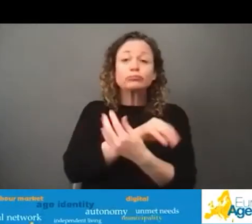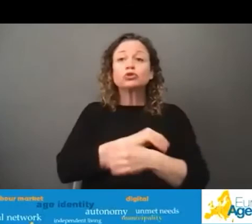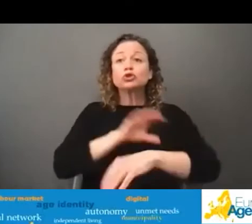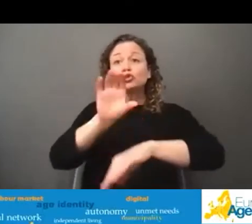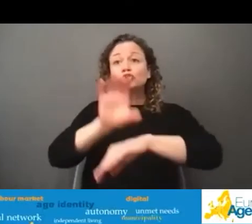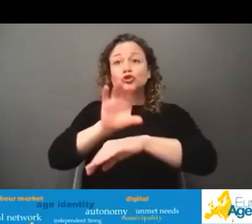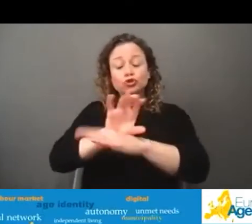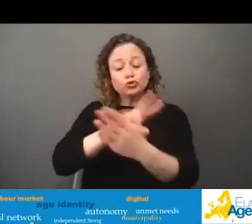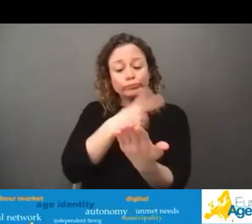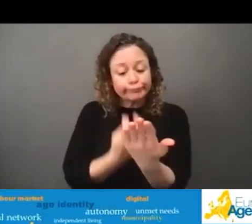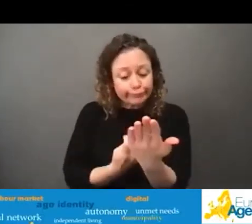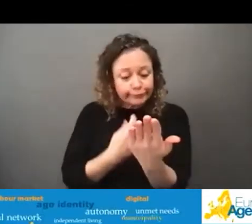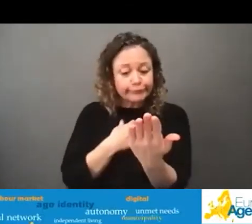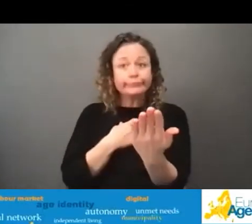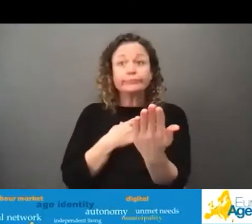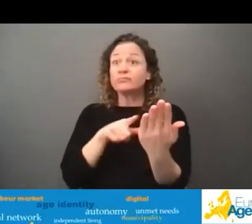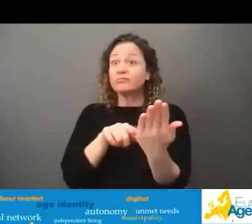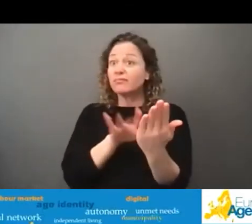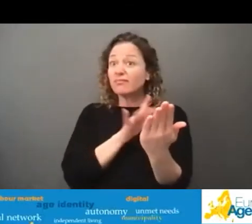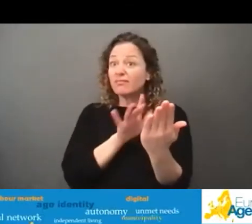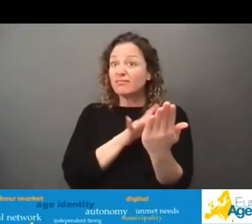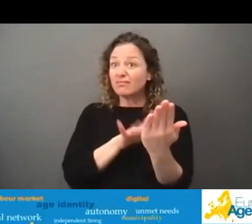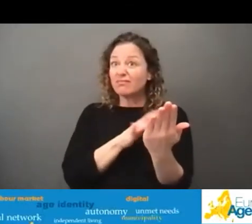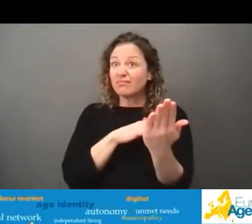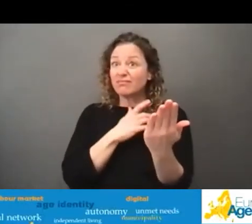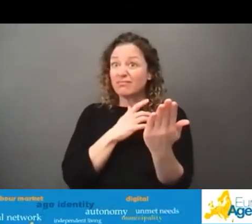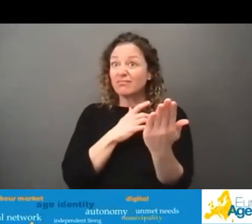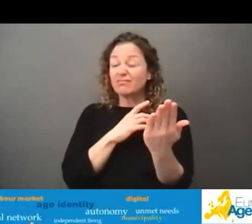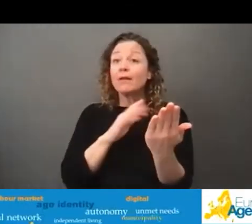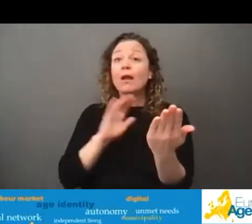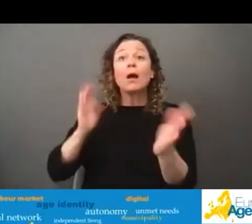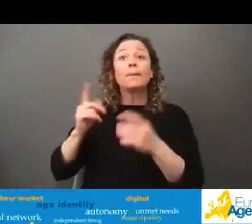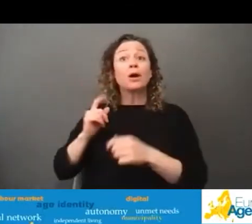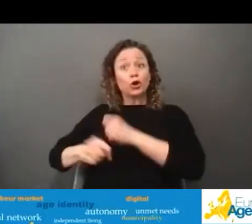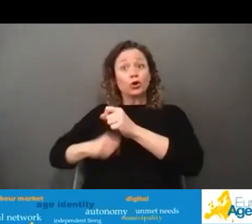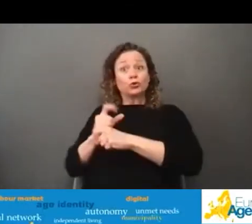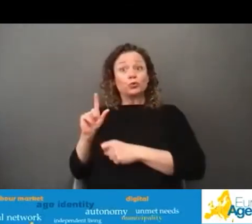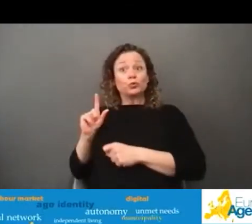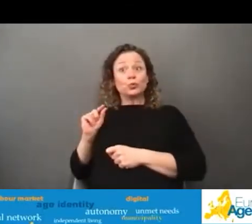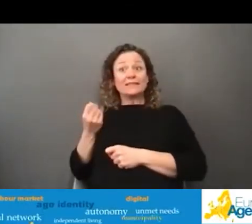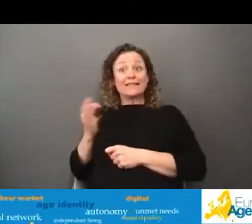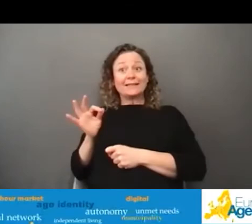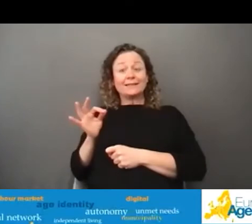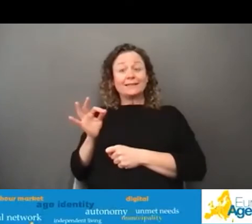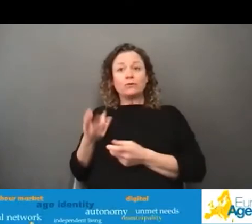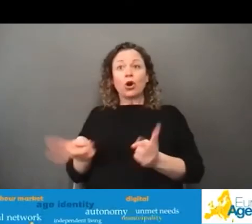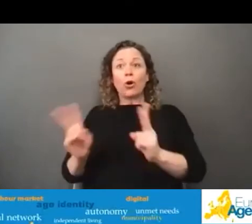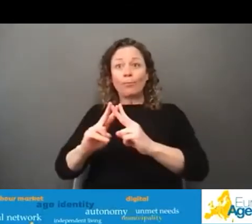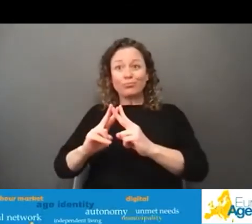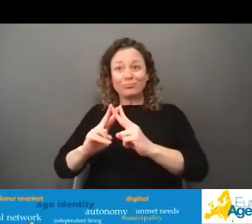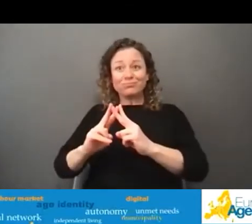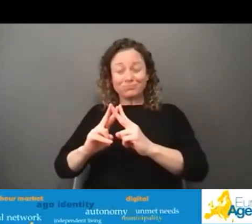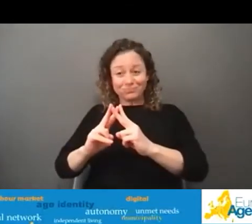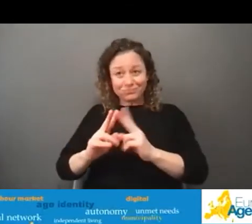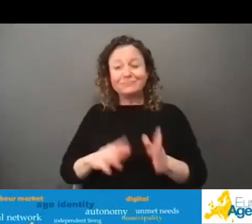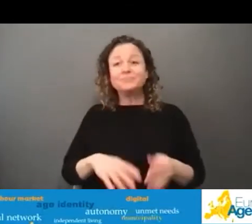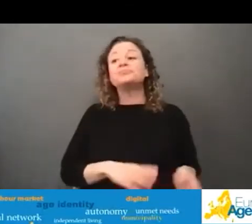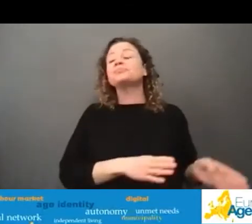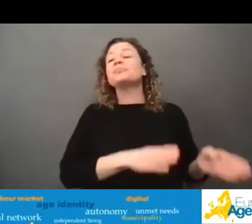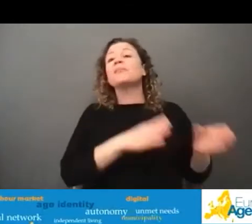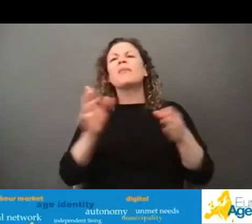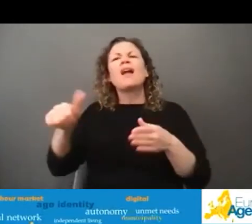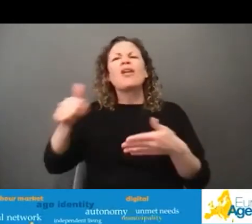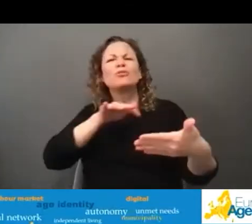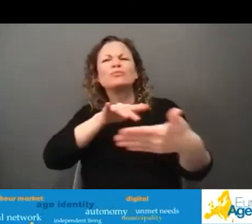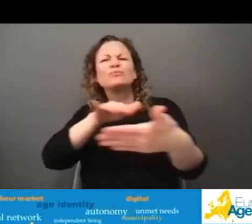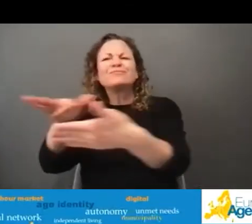Sunday. And that's twice as many as in 2019. Also, the other one, e-commerce. We thought,